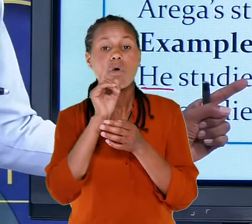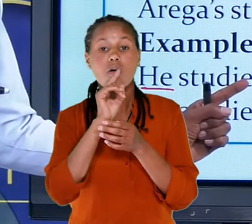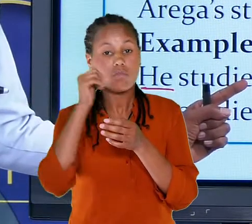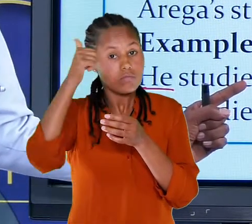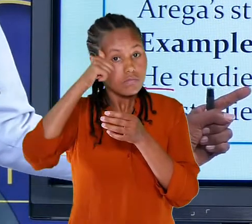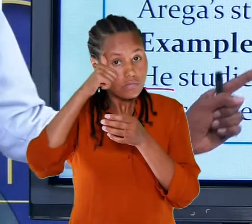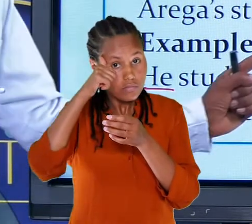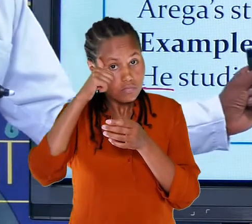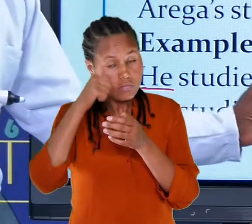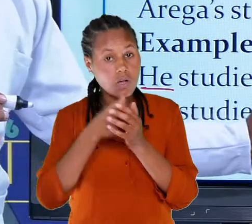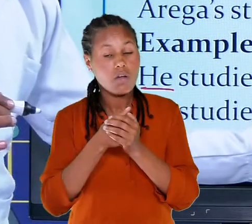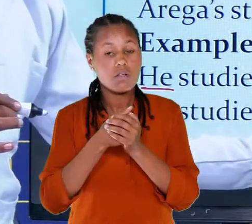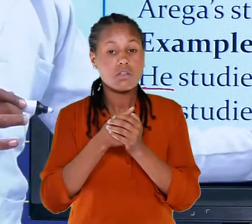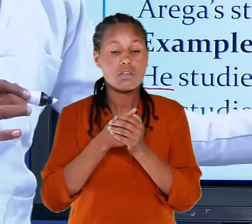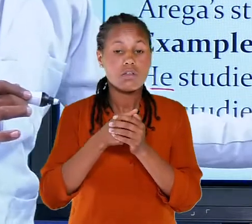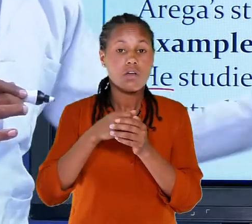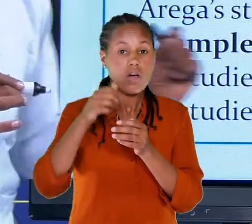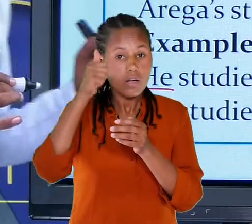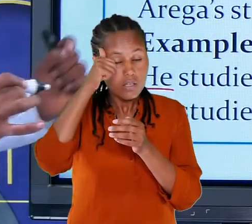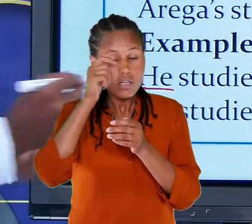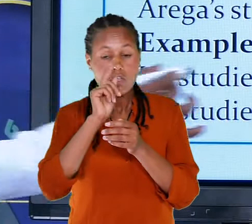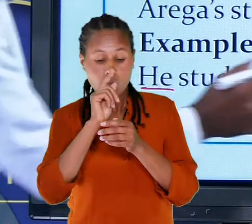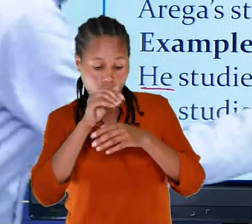studies English on